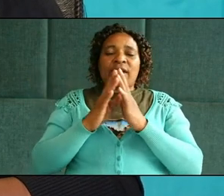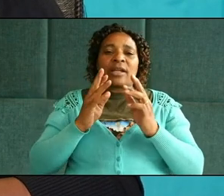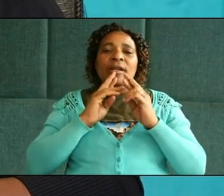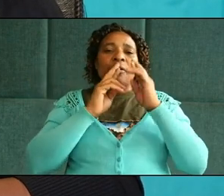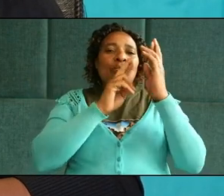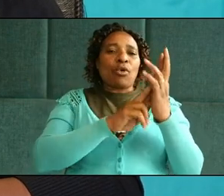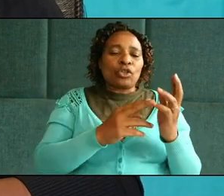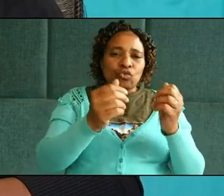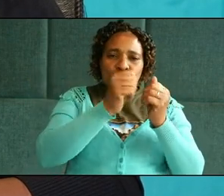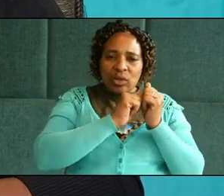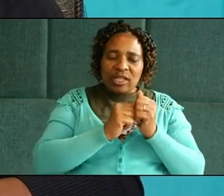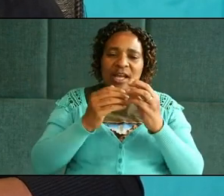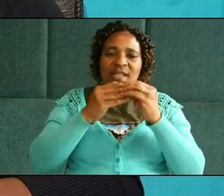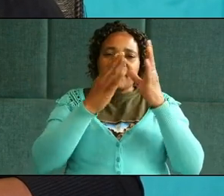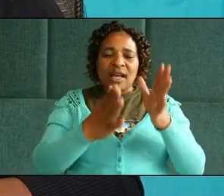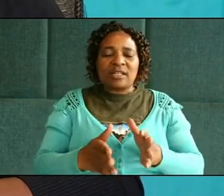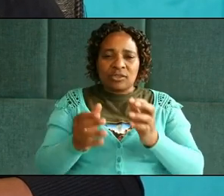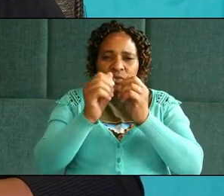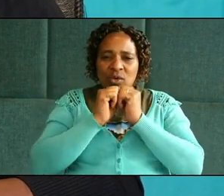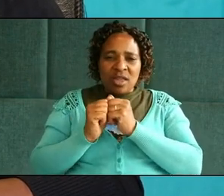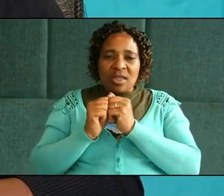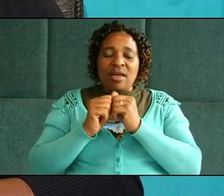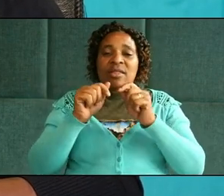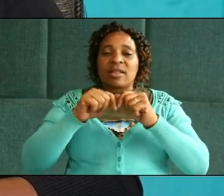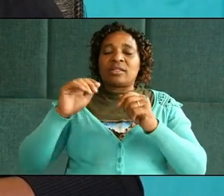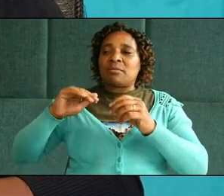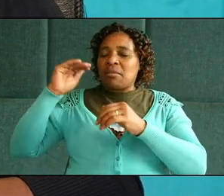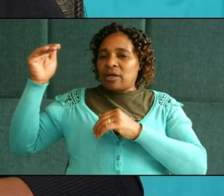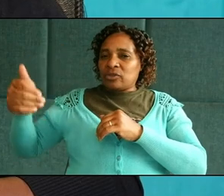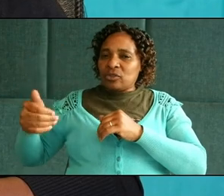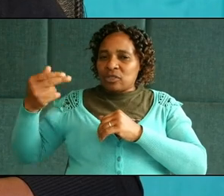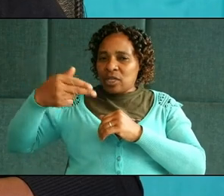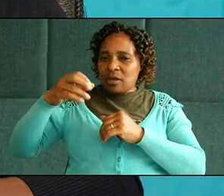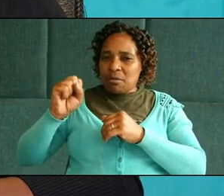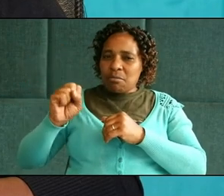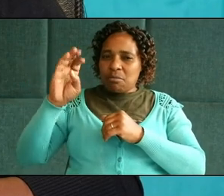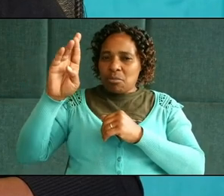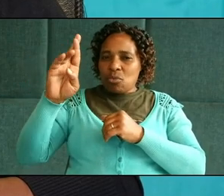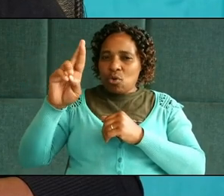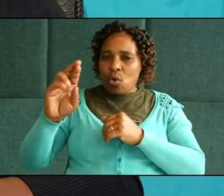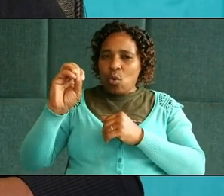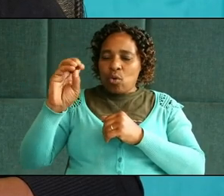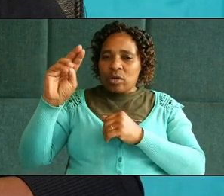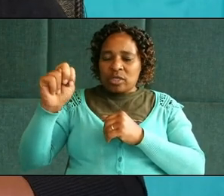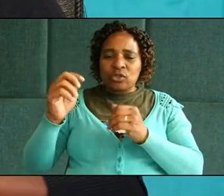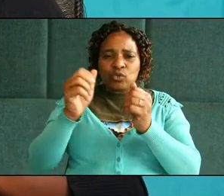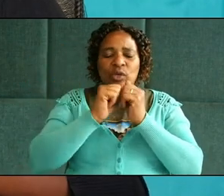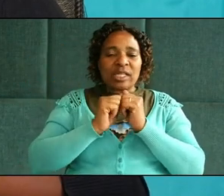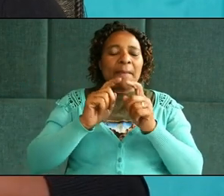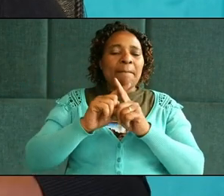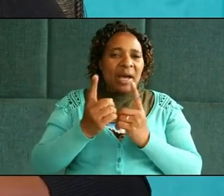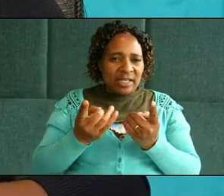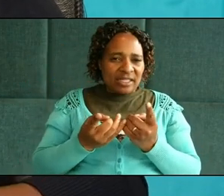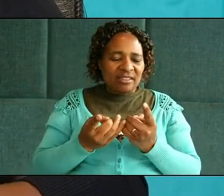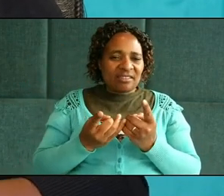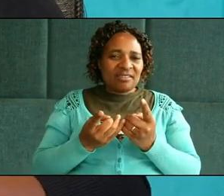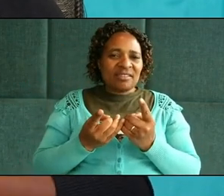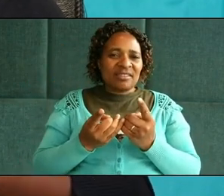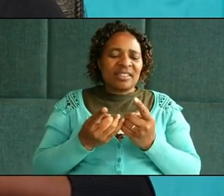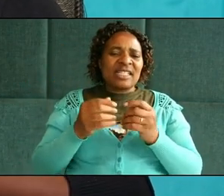been leaders together. And now he's asking for this mountain of Hebron. But it was, if we